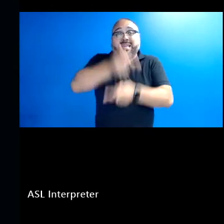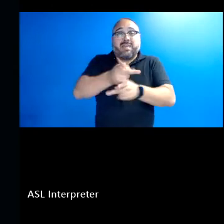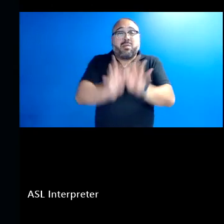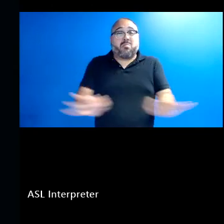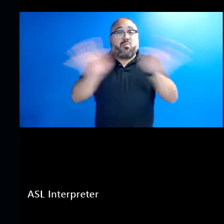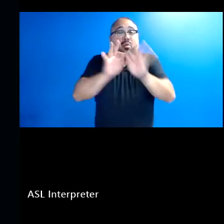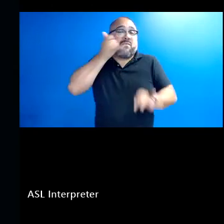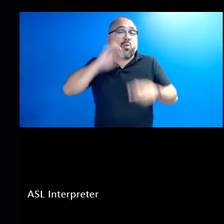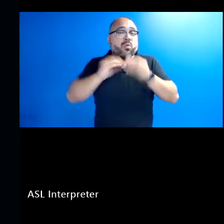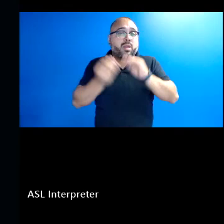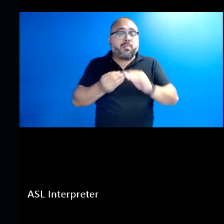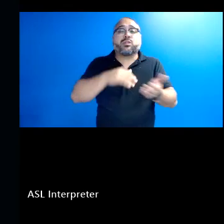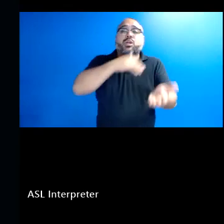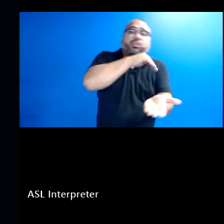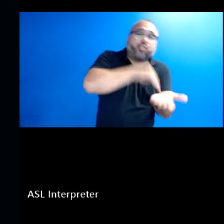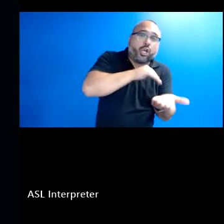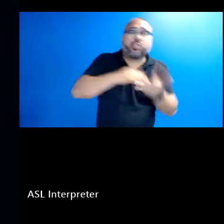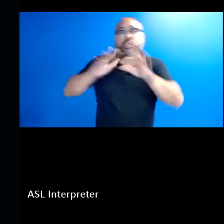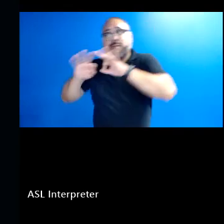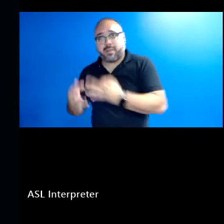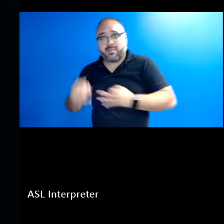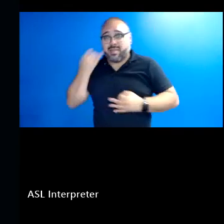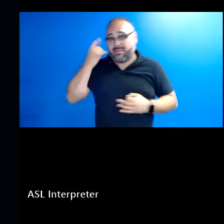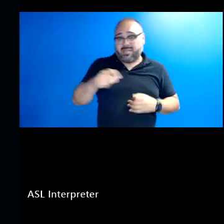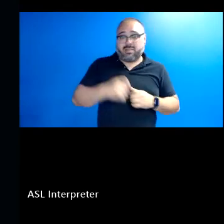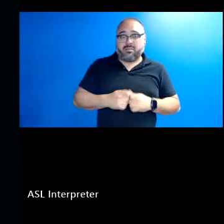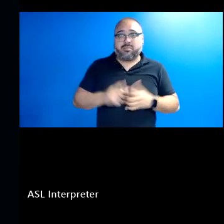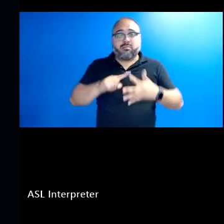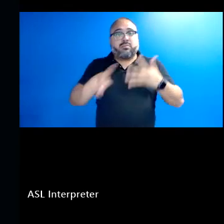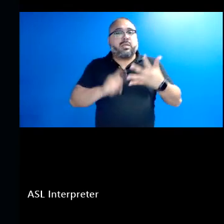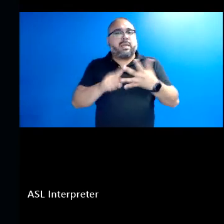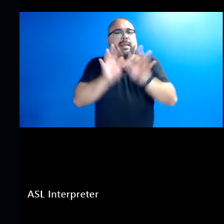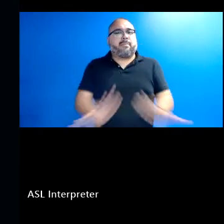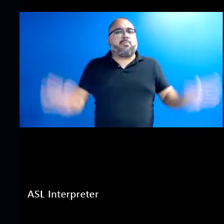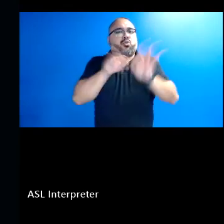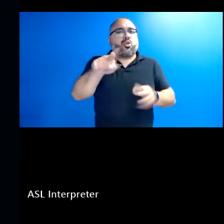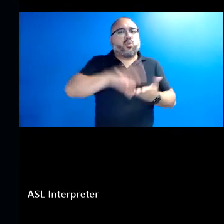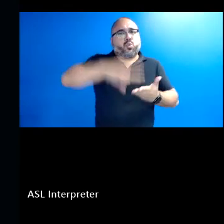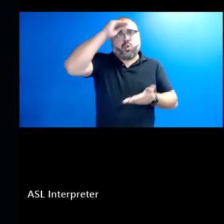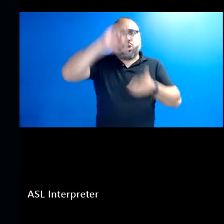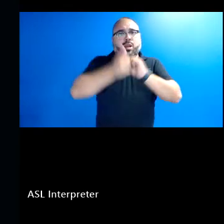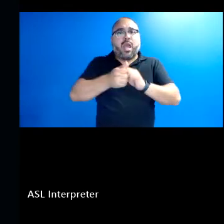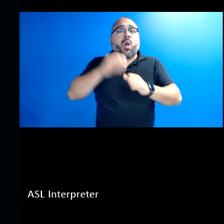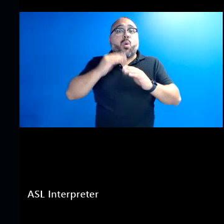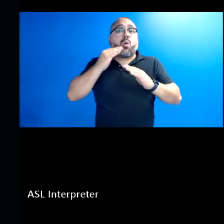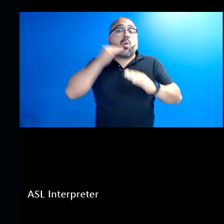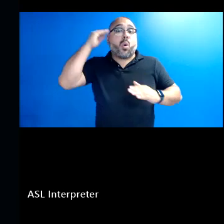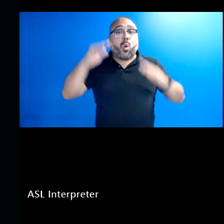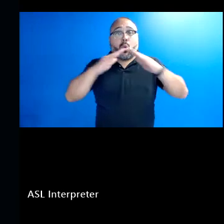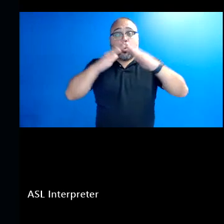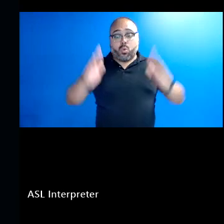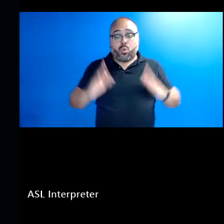members easily accessible. It's important to learn how to open garage doors and gates manually, because if the power is out,